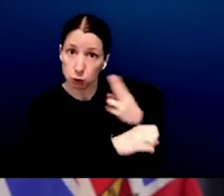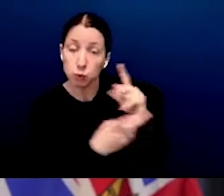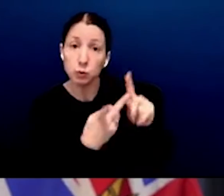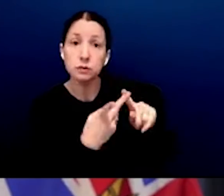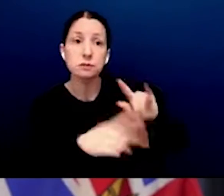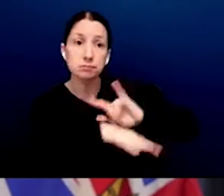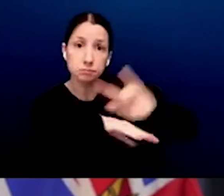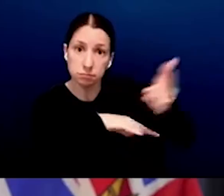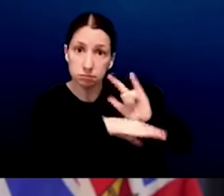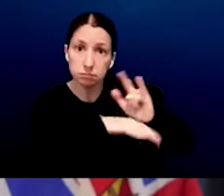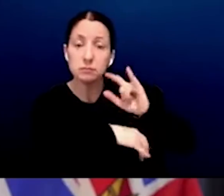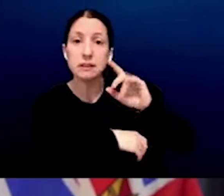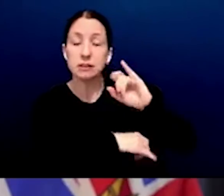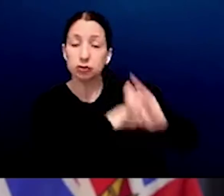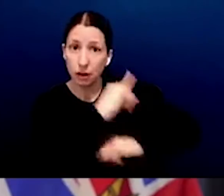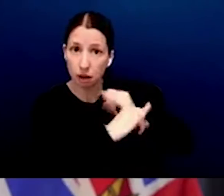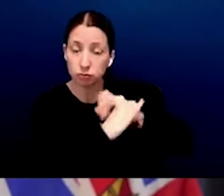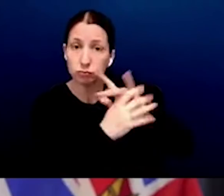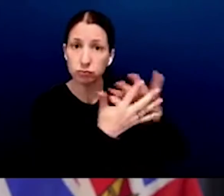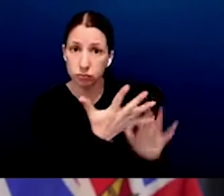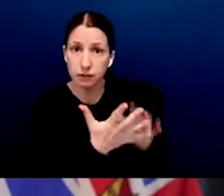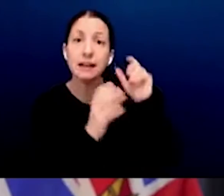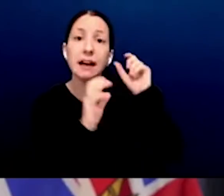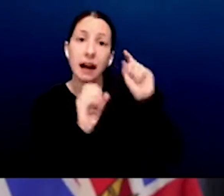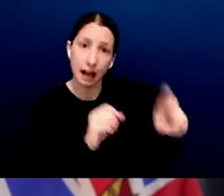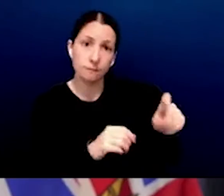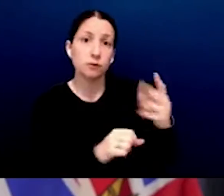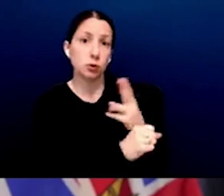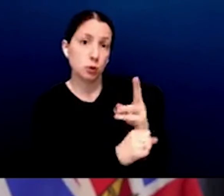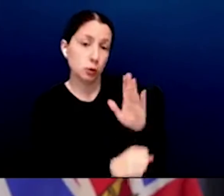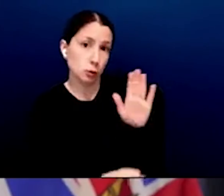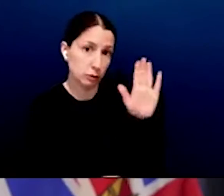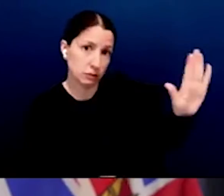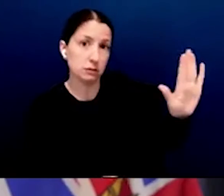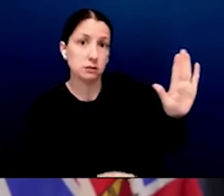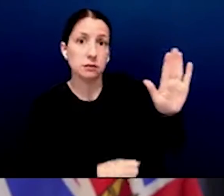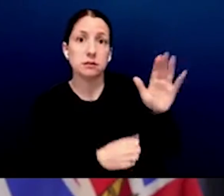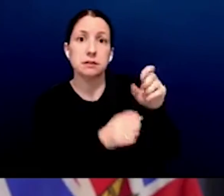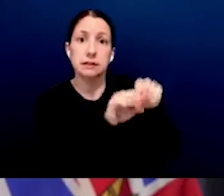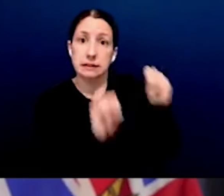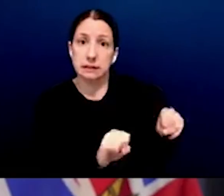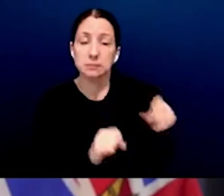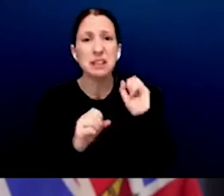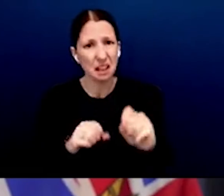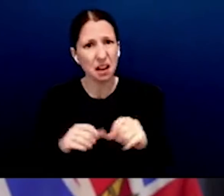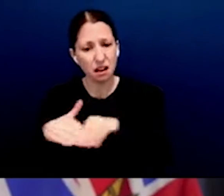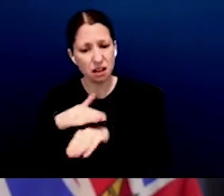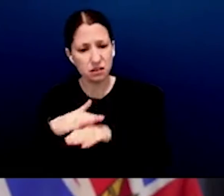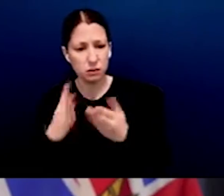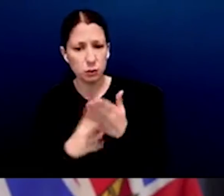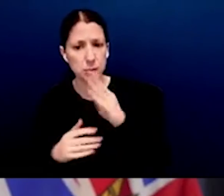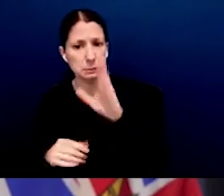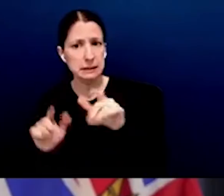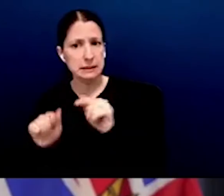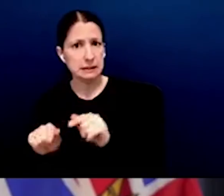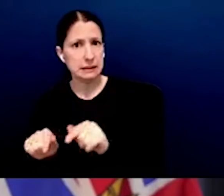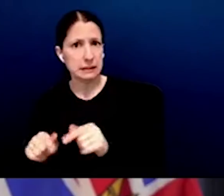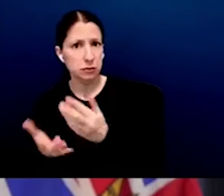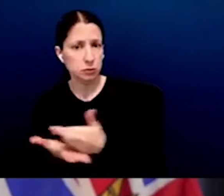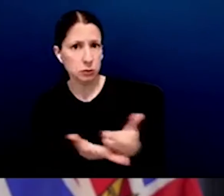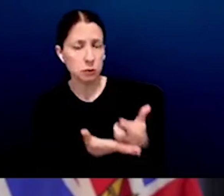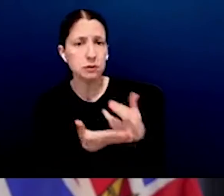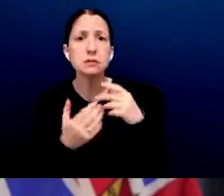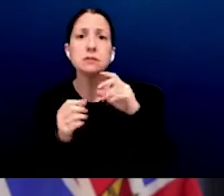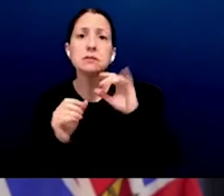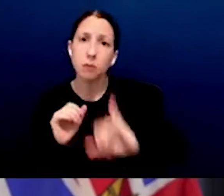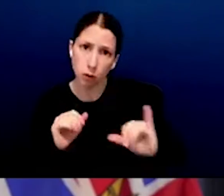you can access that through British Columbia sources, and you can also, of course, access that by reviewing whatever material and information the